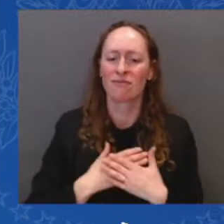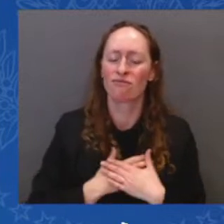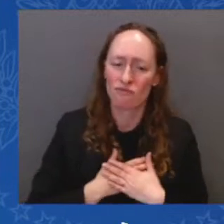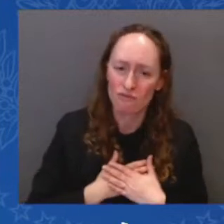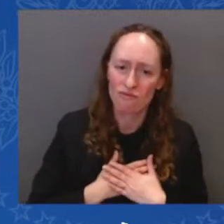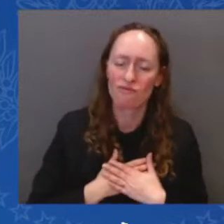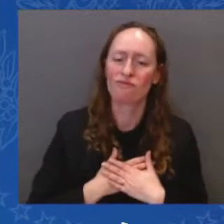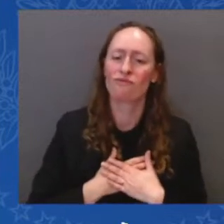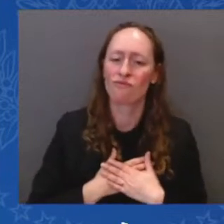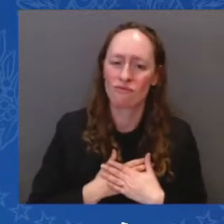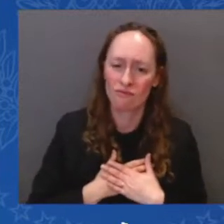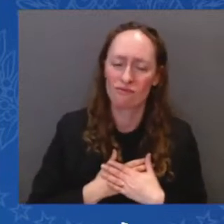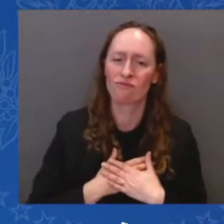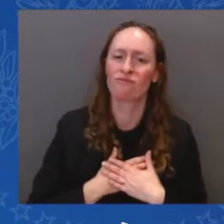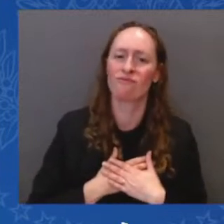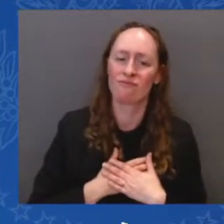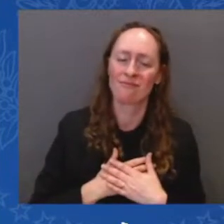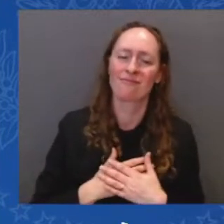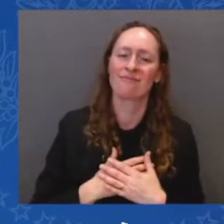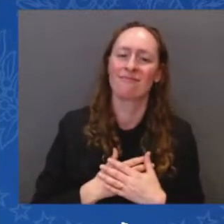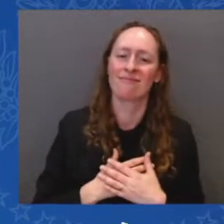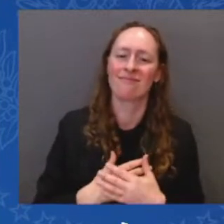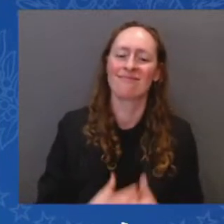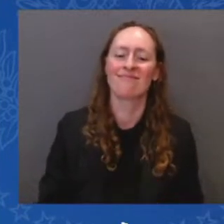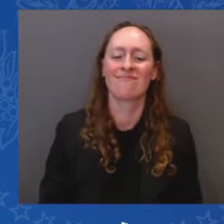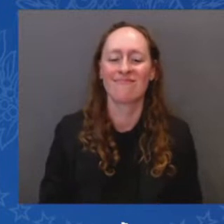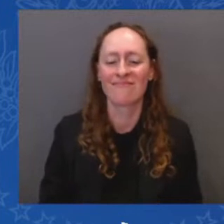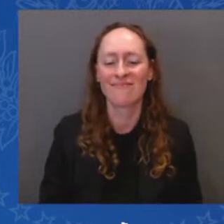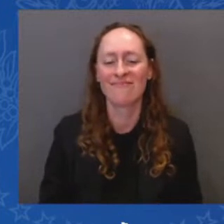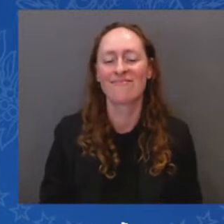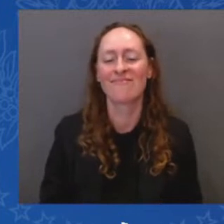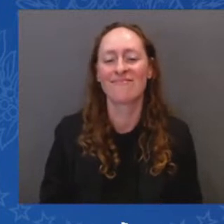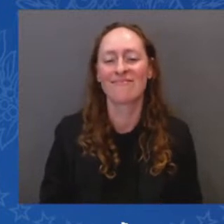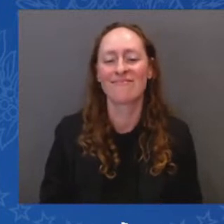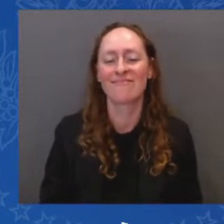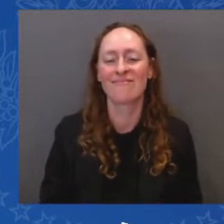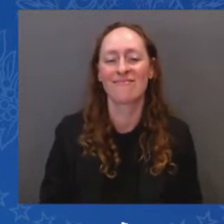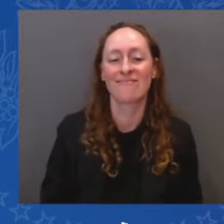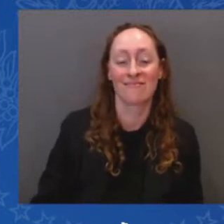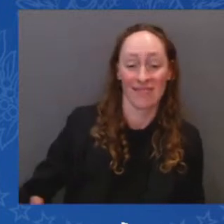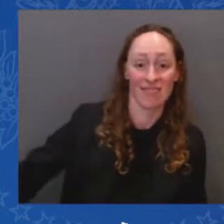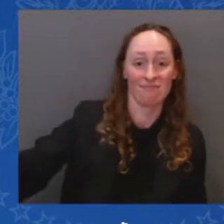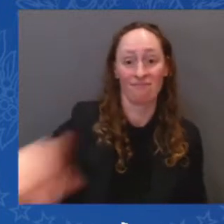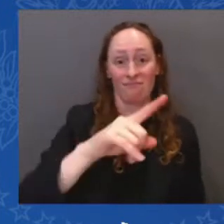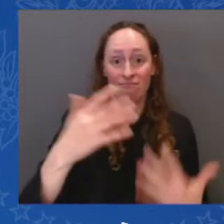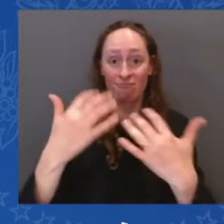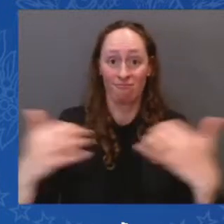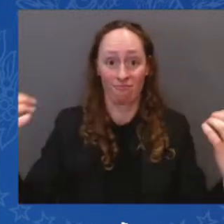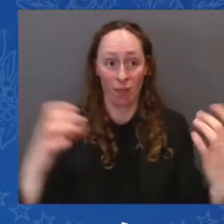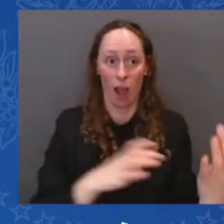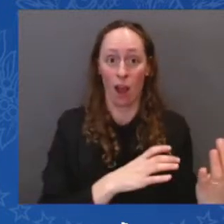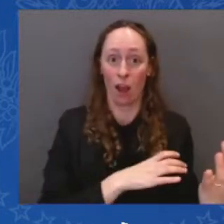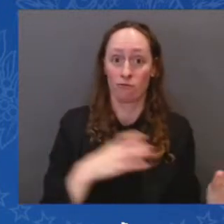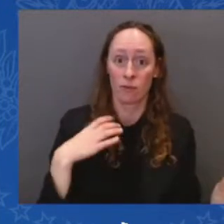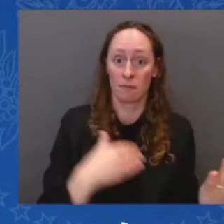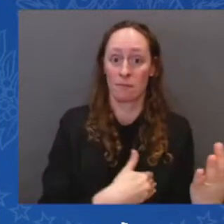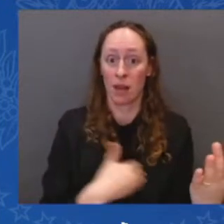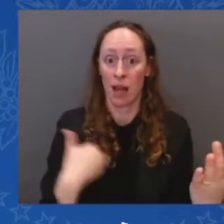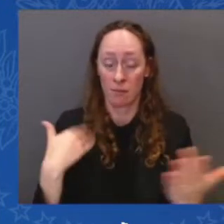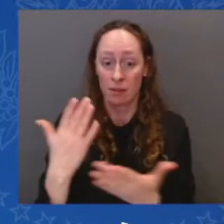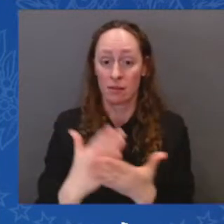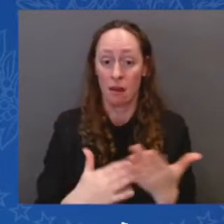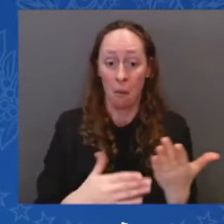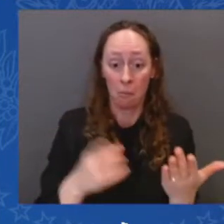and the House, and all the elected officials that are here today, and those that are not, you collectively demonstrate